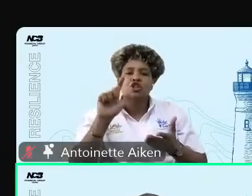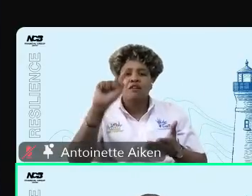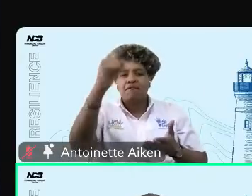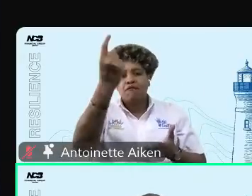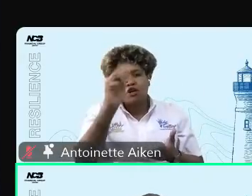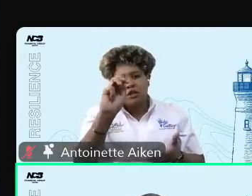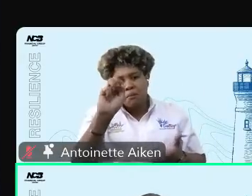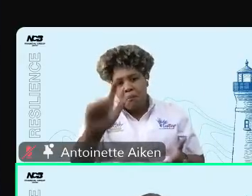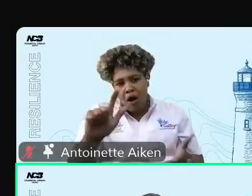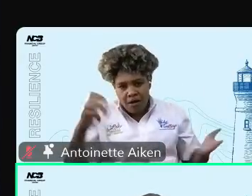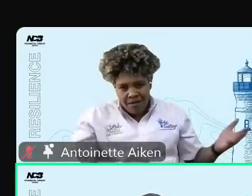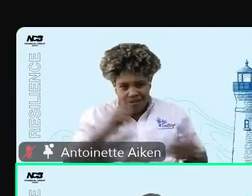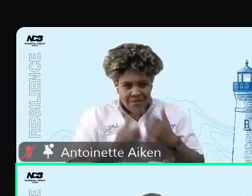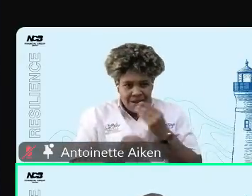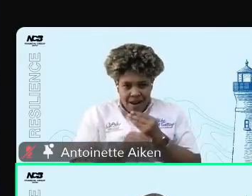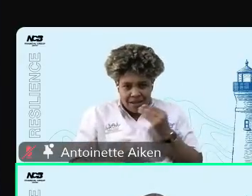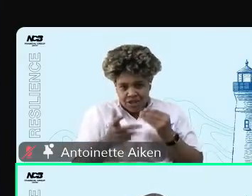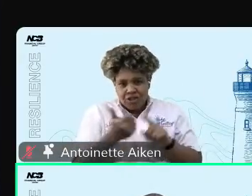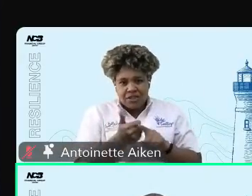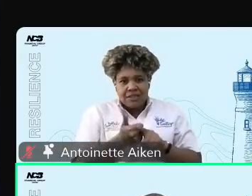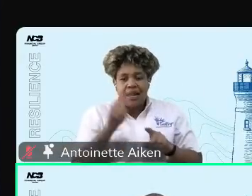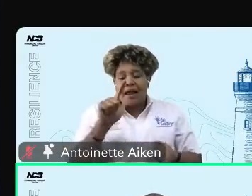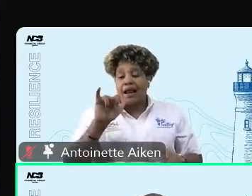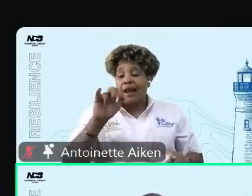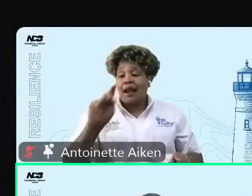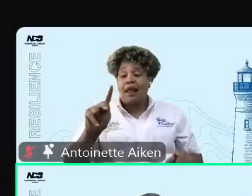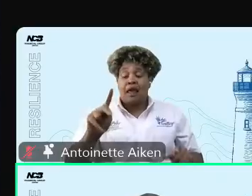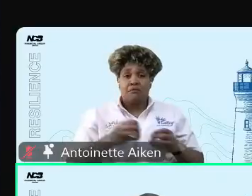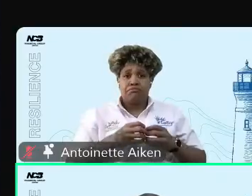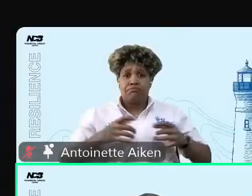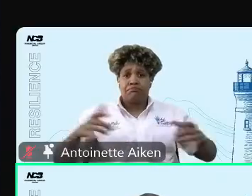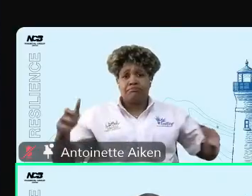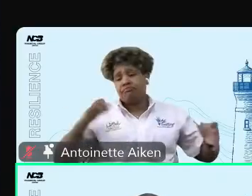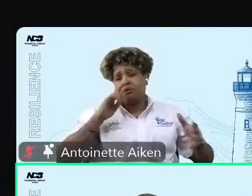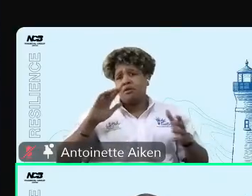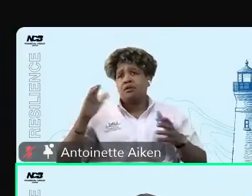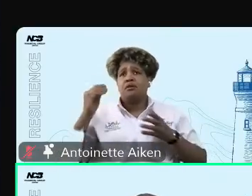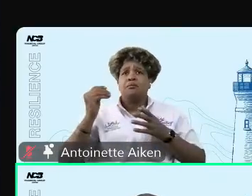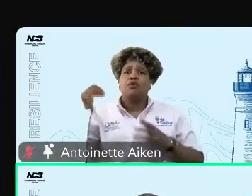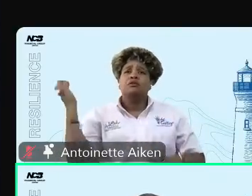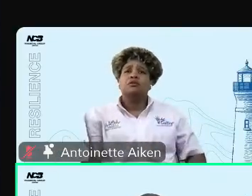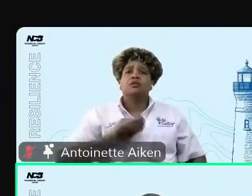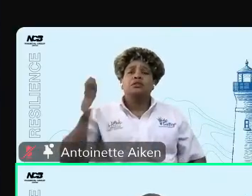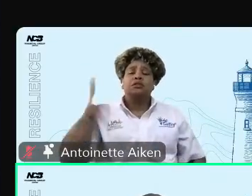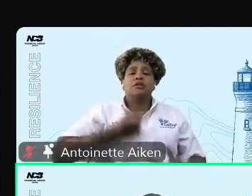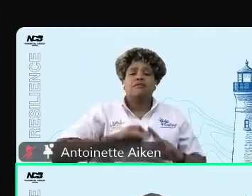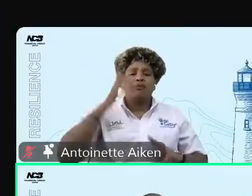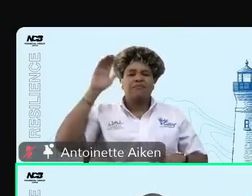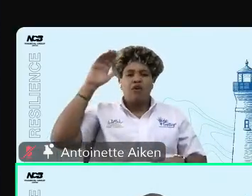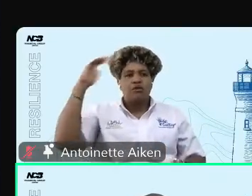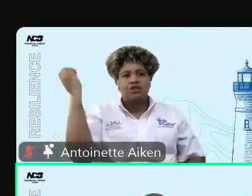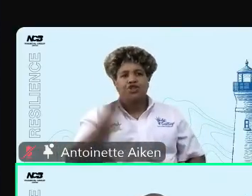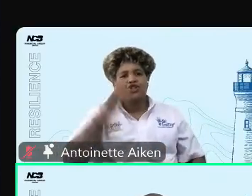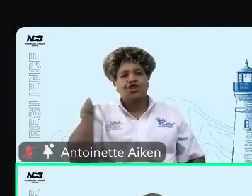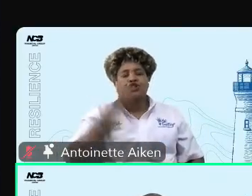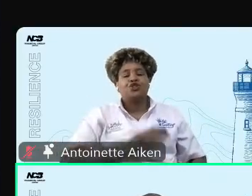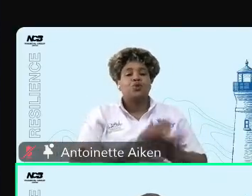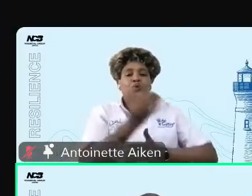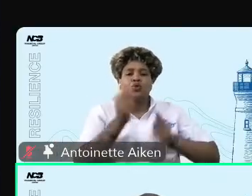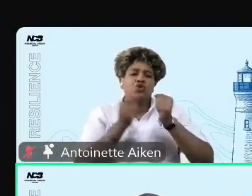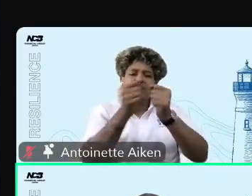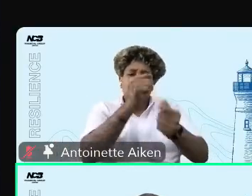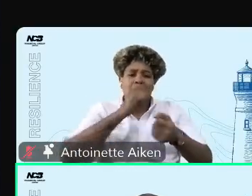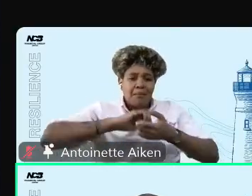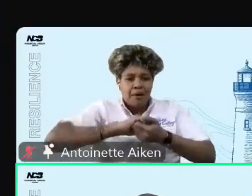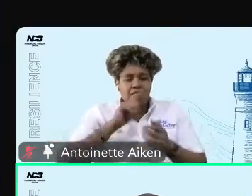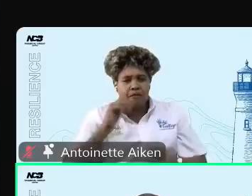model. Additionally, Link boosted its remittance services through strategic partnerships with a strong focus on